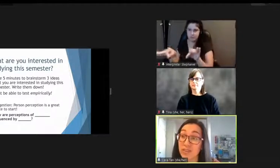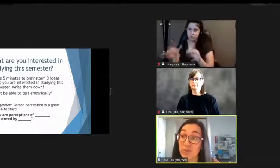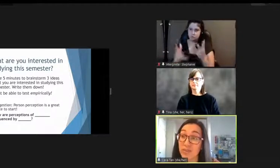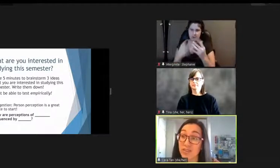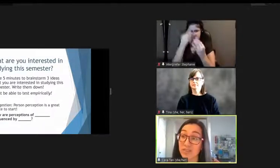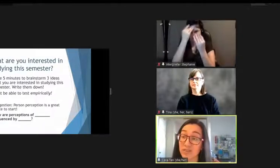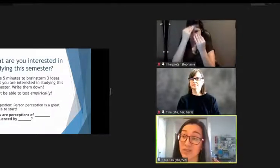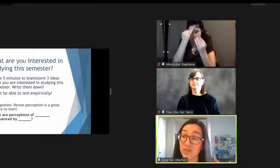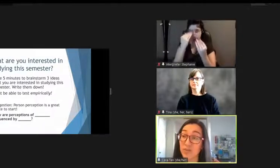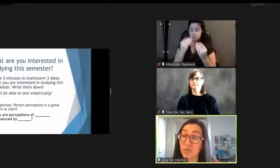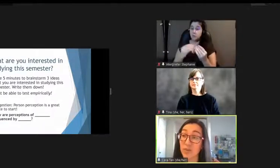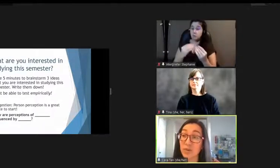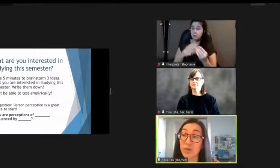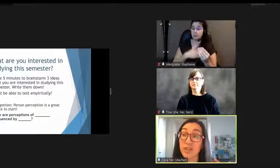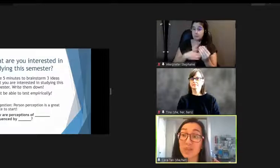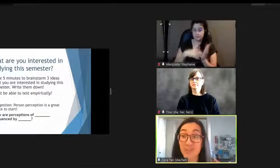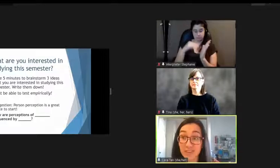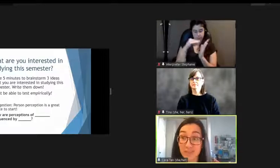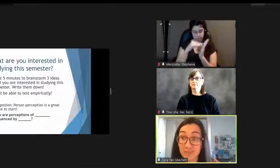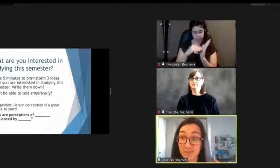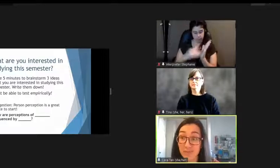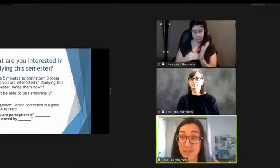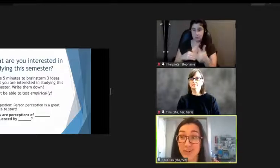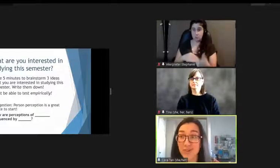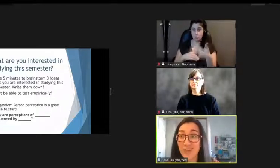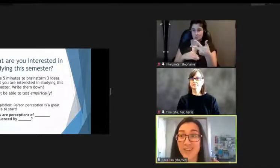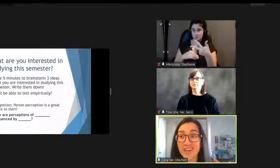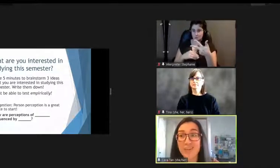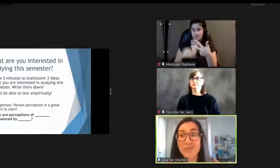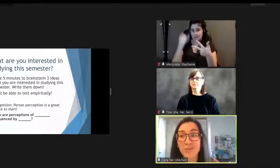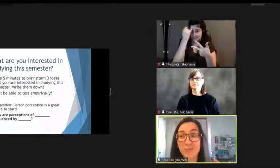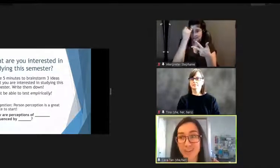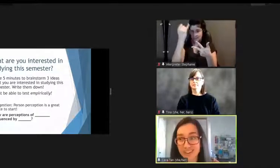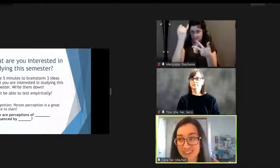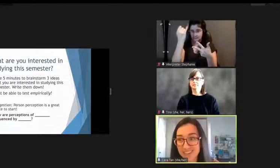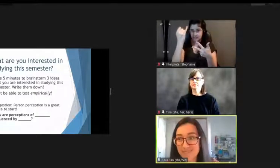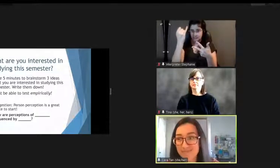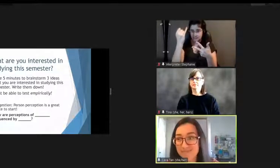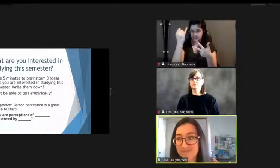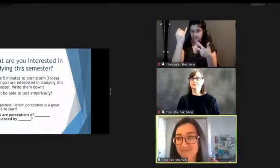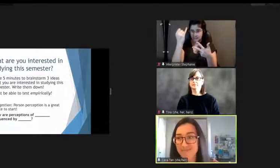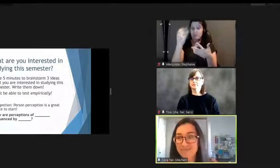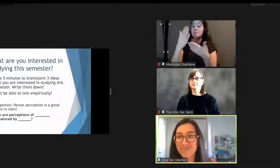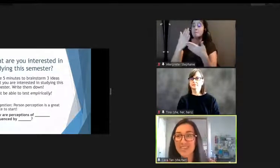class on Wednesday because we will be using them. So you need to have done it before class.